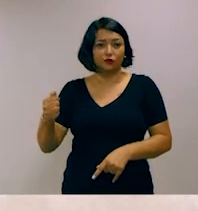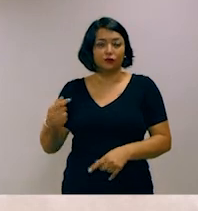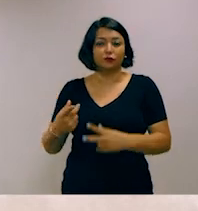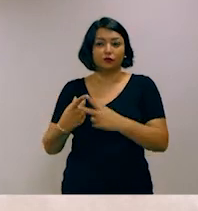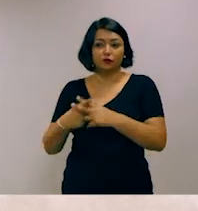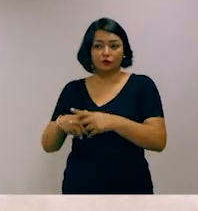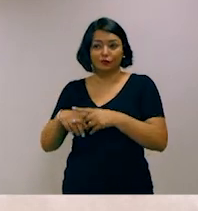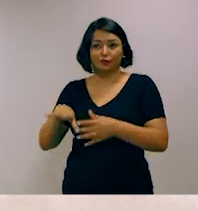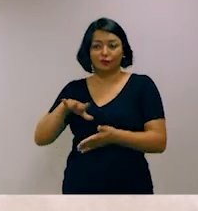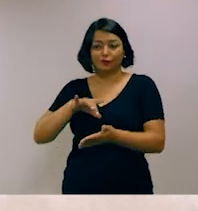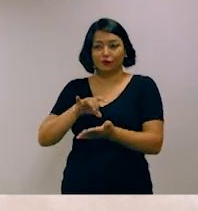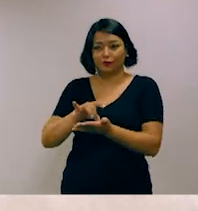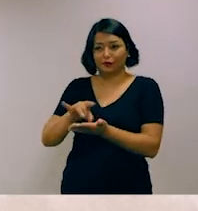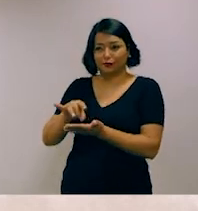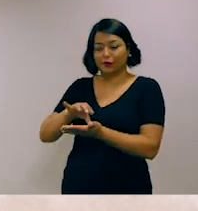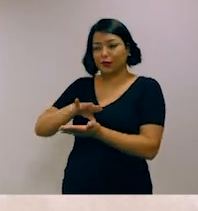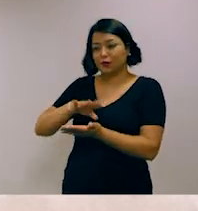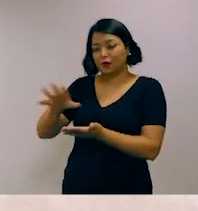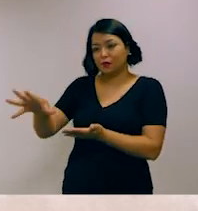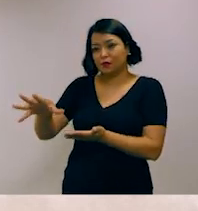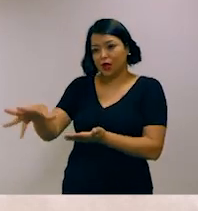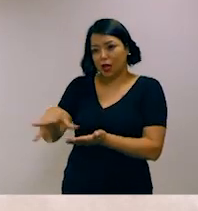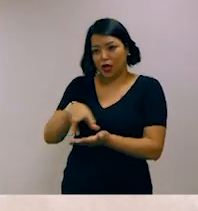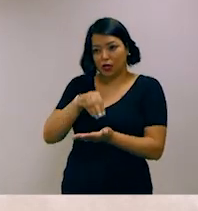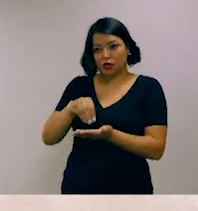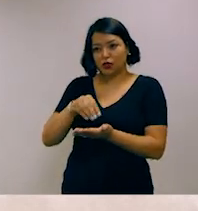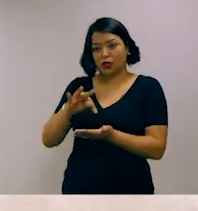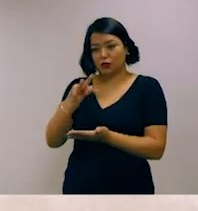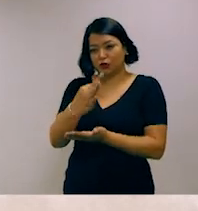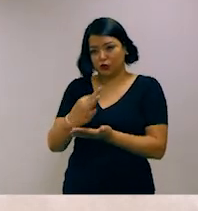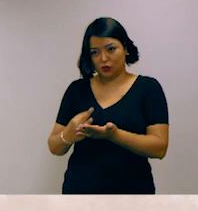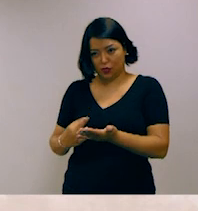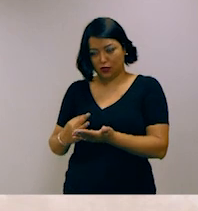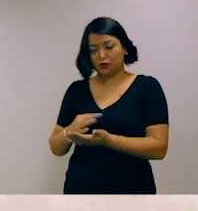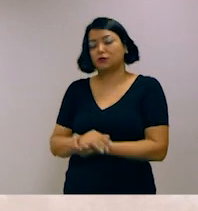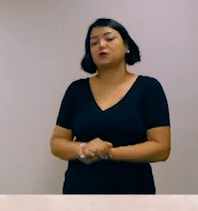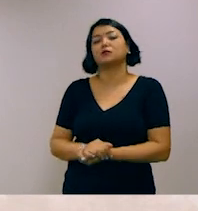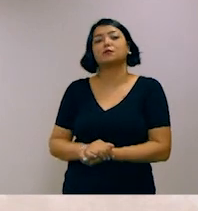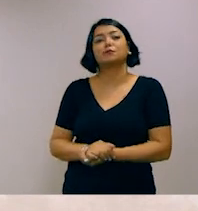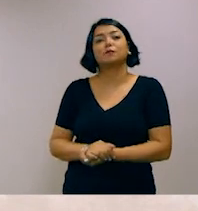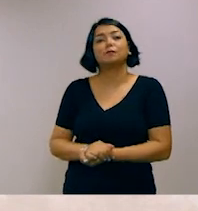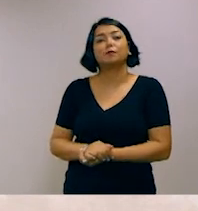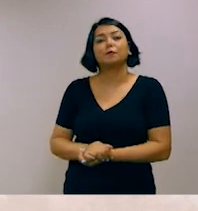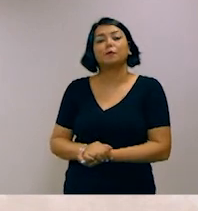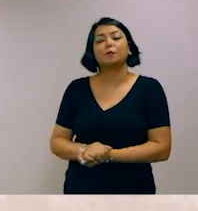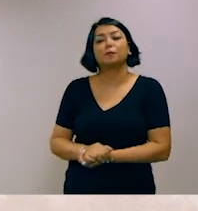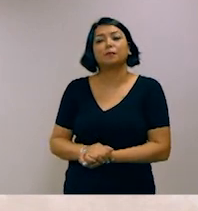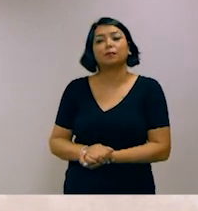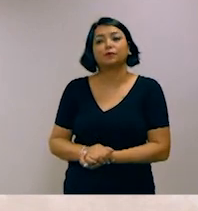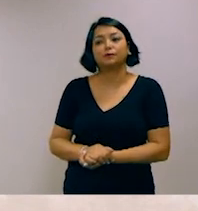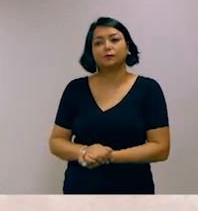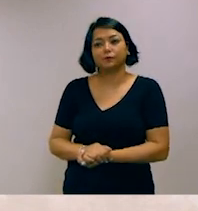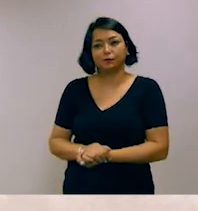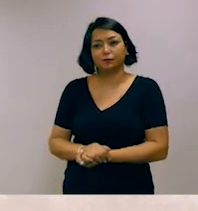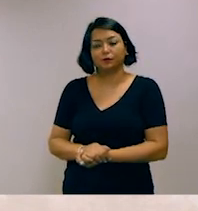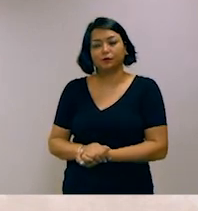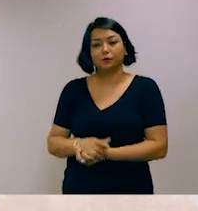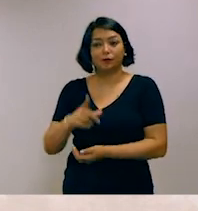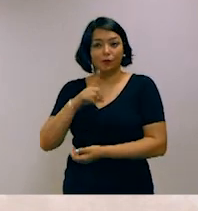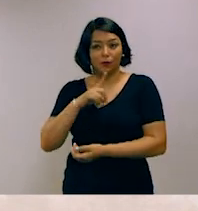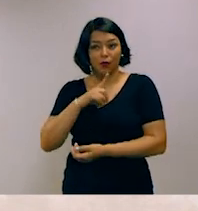and Beautiful Soup that I used to analyze the text that were in the HTLM